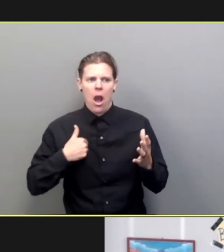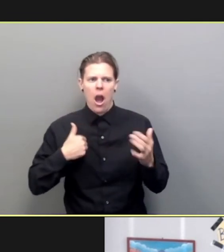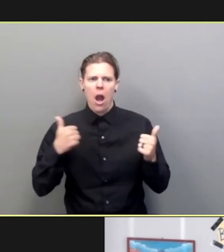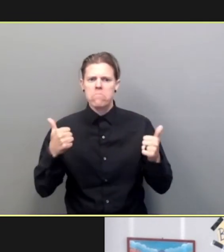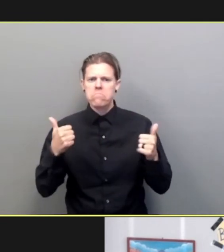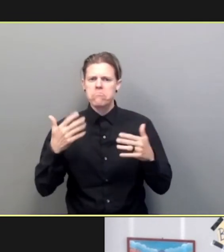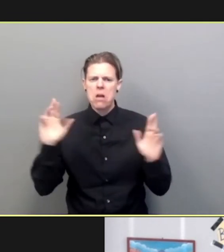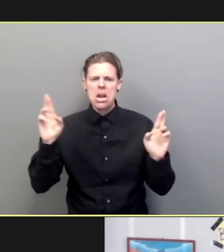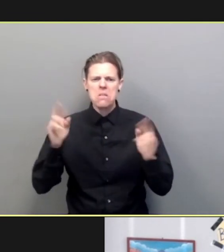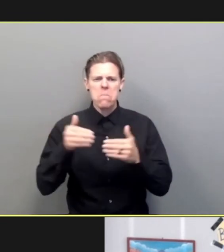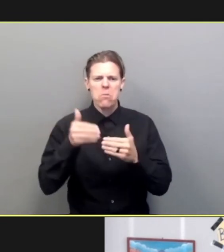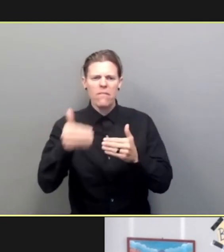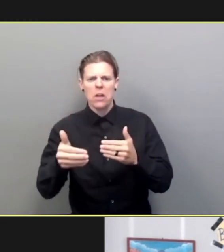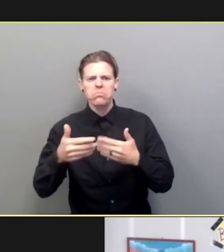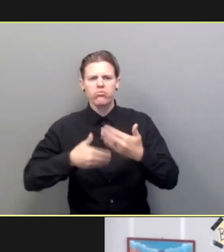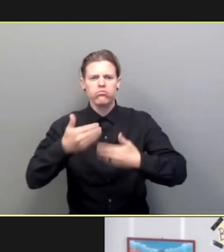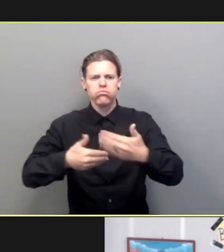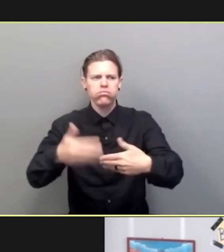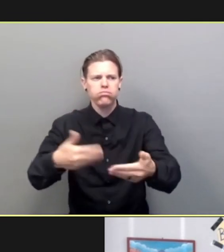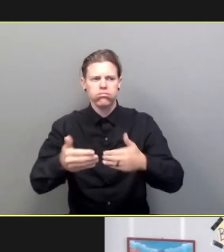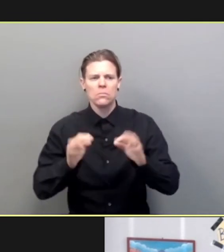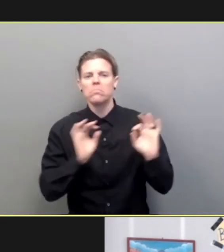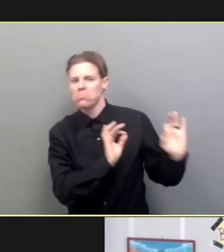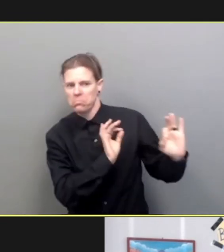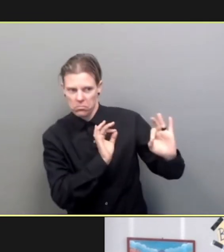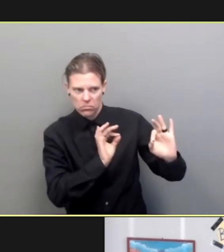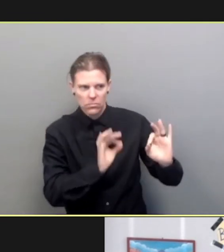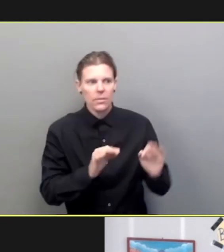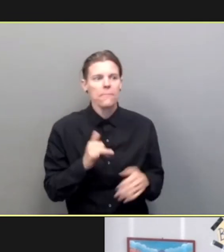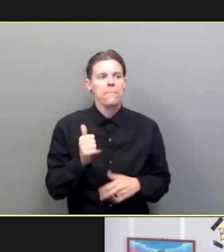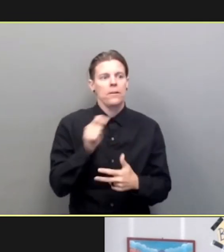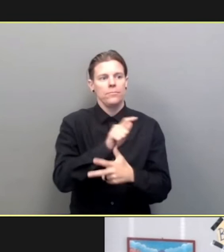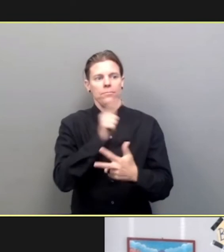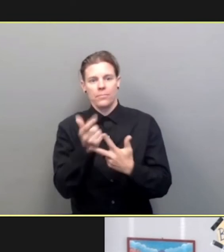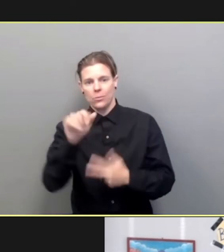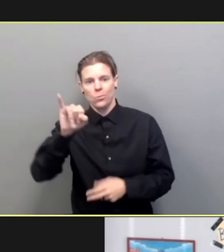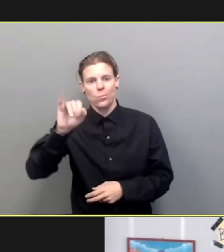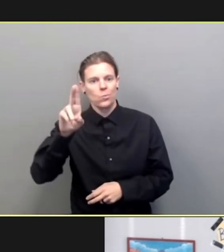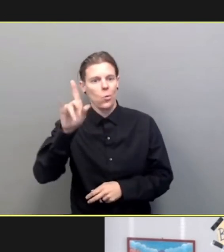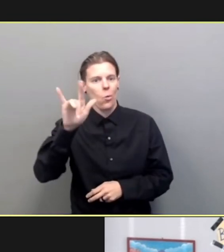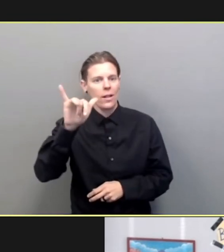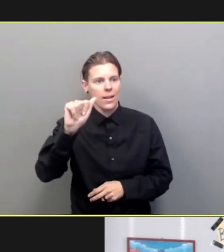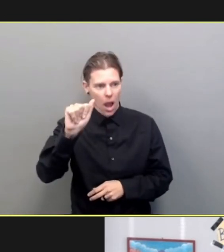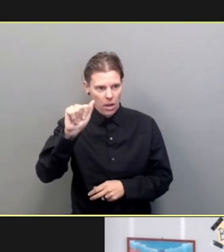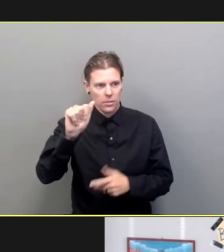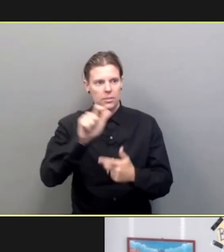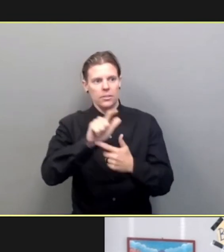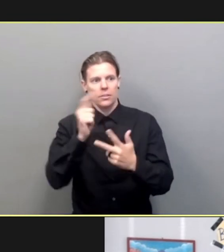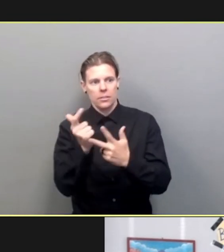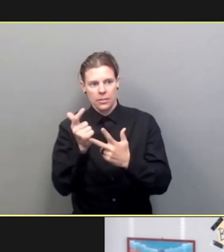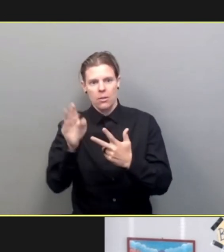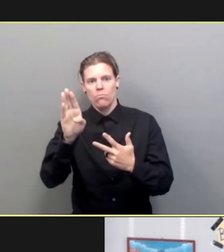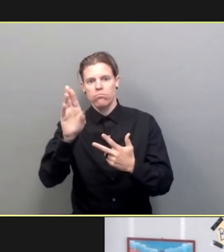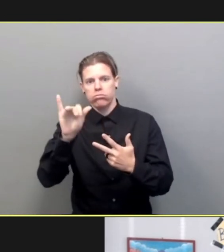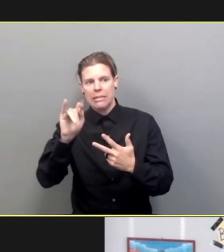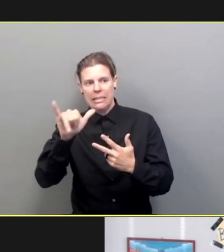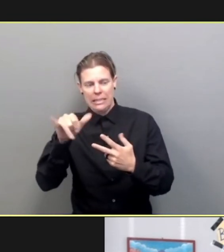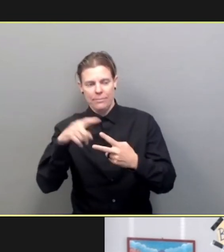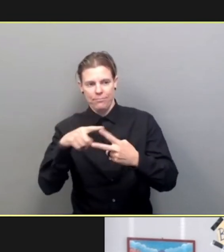okay. Got it. Okie doke. Next, we'll turn to Julia Goldberg, followed by Brittany Costello. Julia, you are